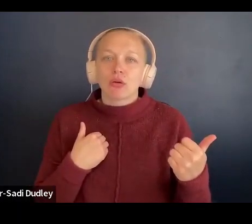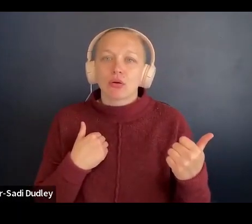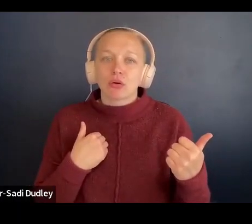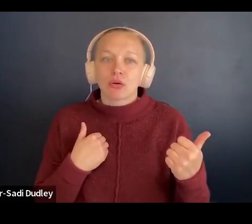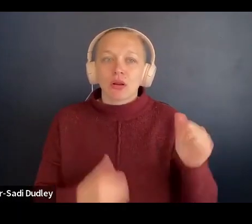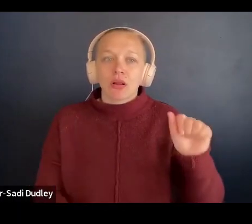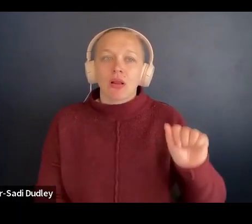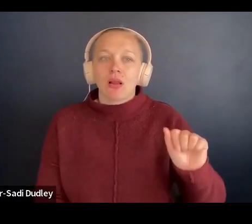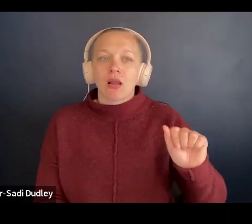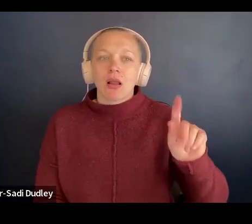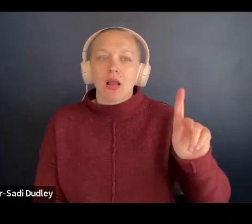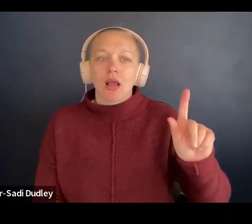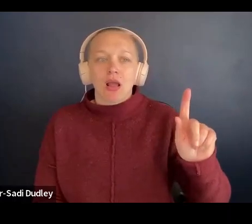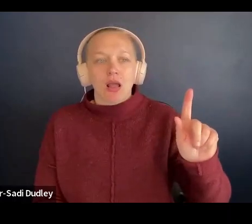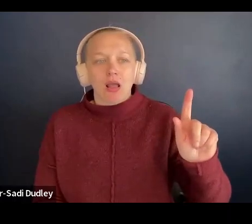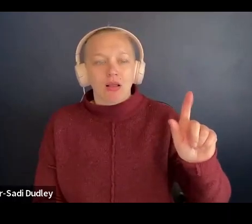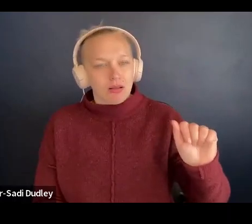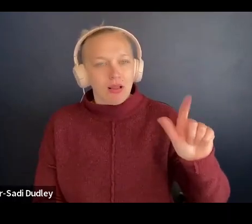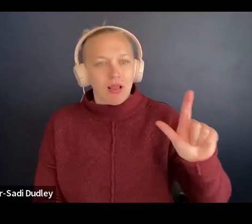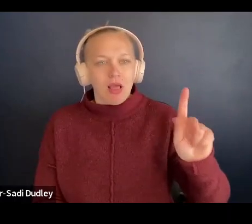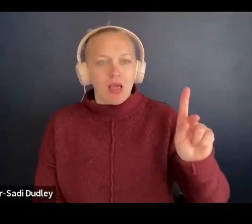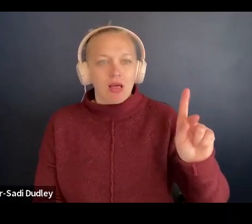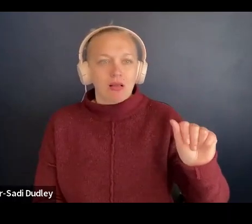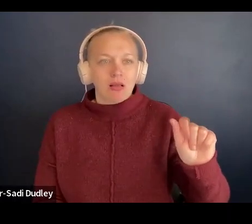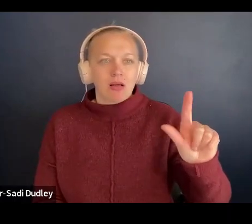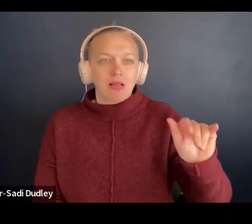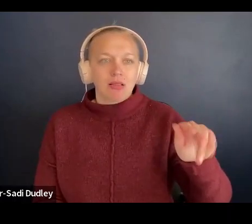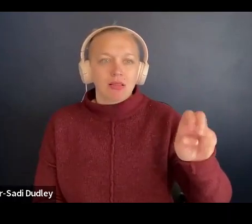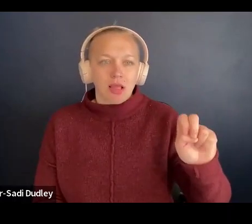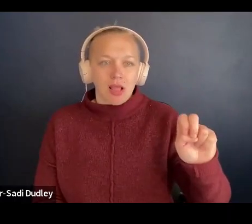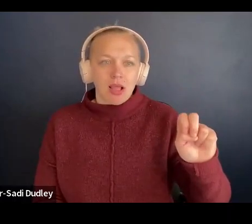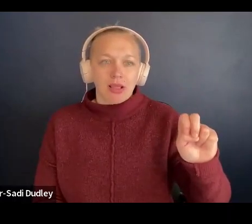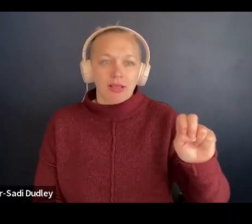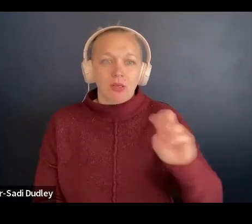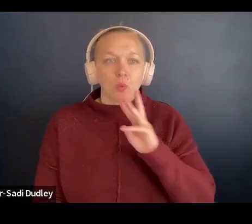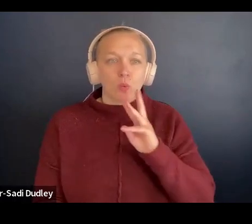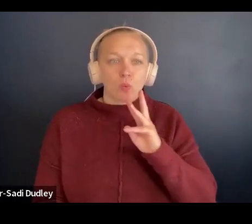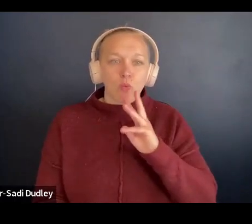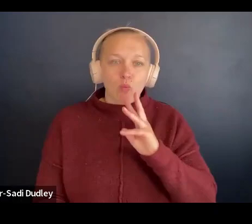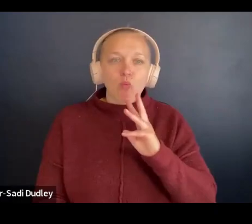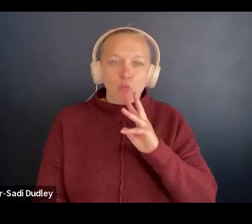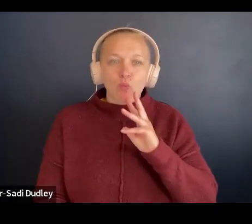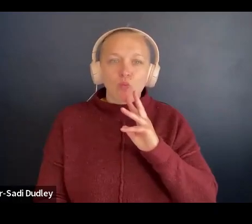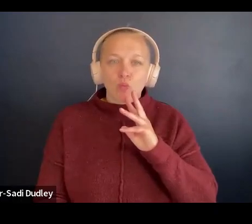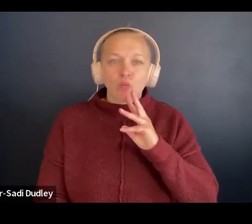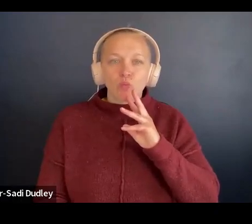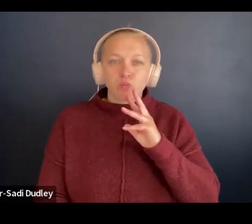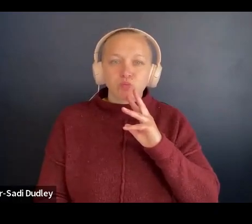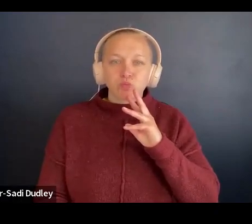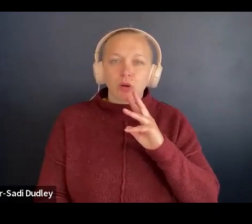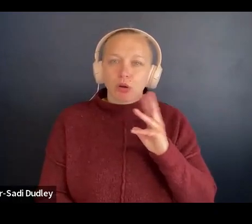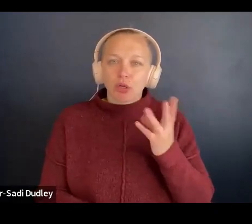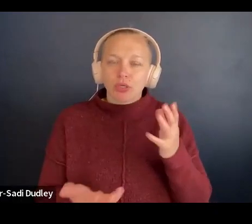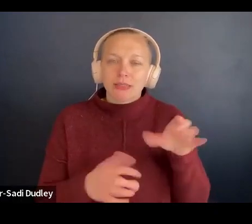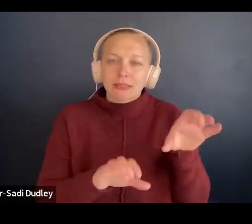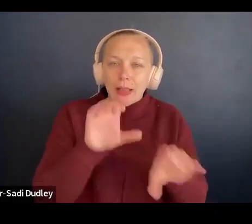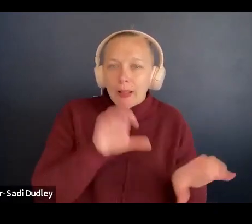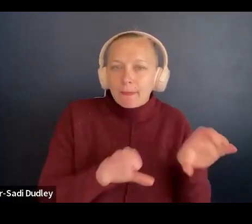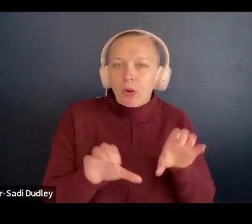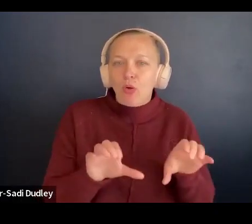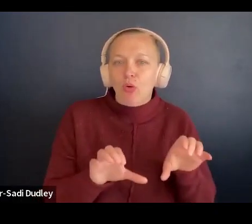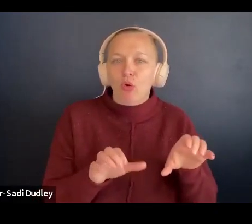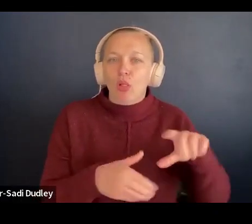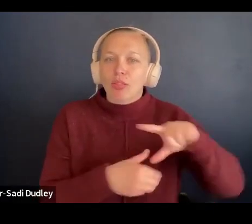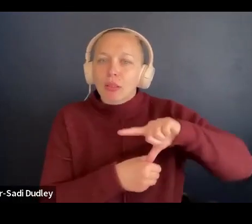in the state of Minnesota. We are actually the first state to have this form of disposition. It's a chemical and liquid process